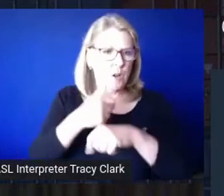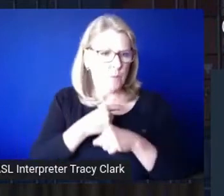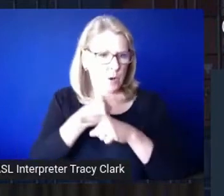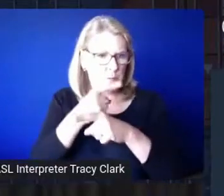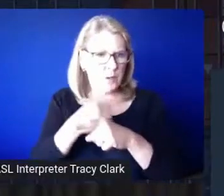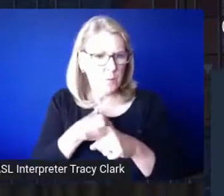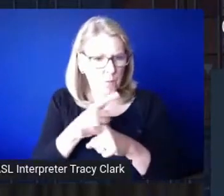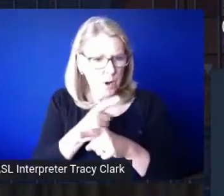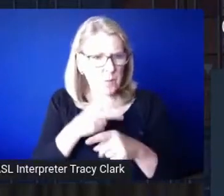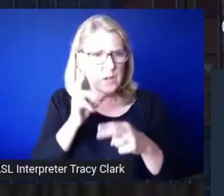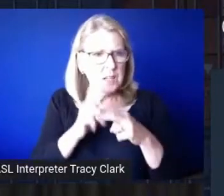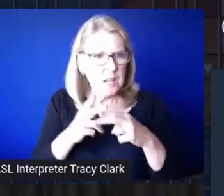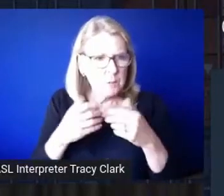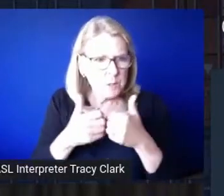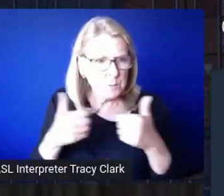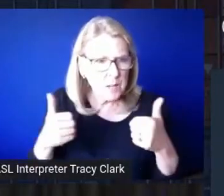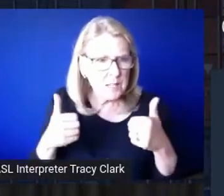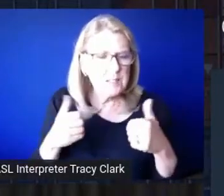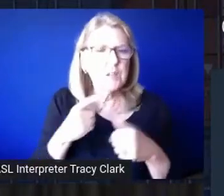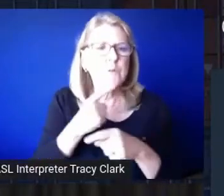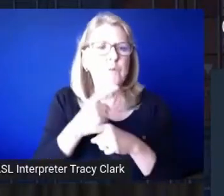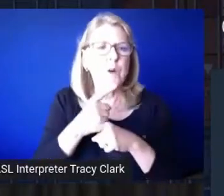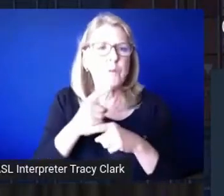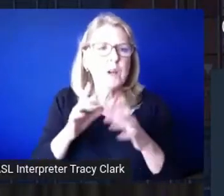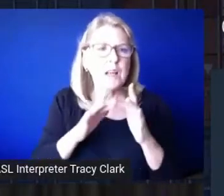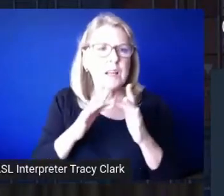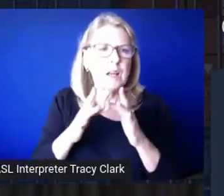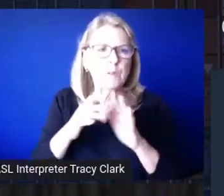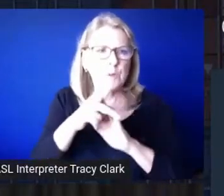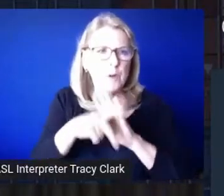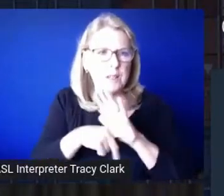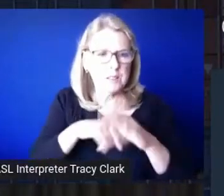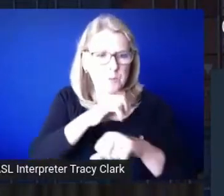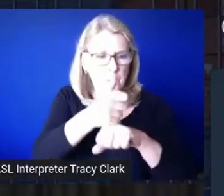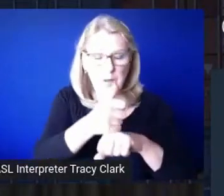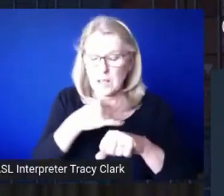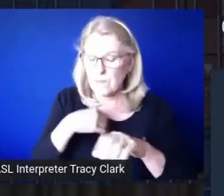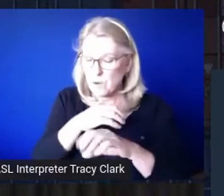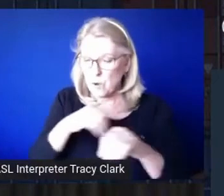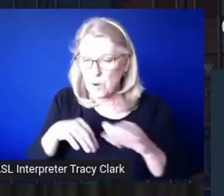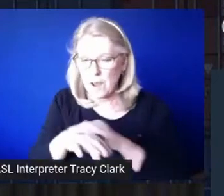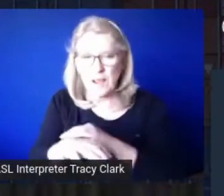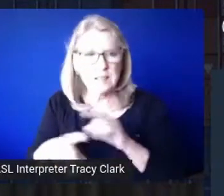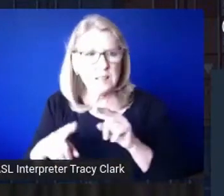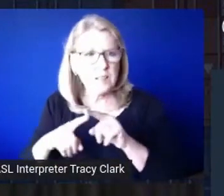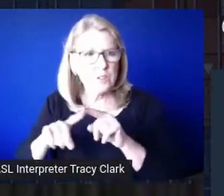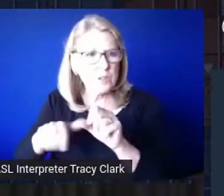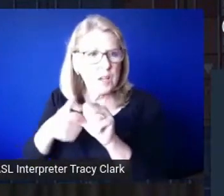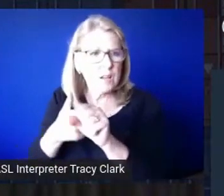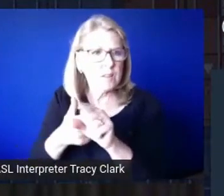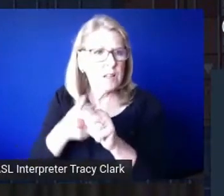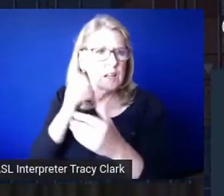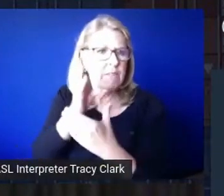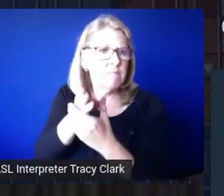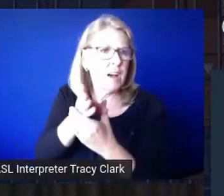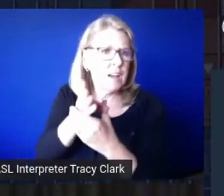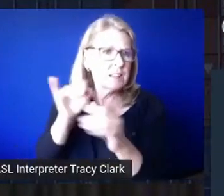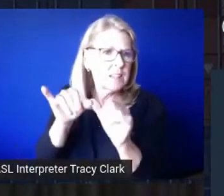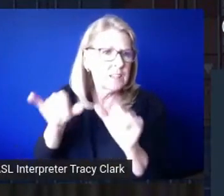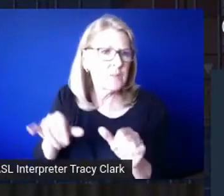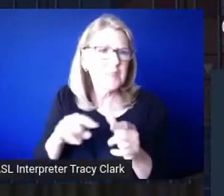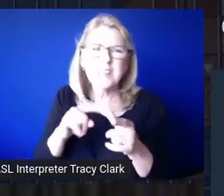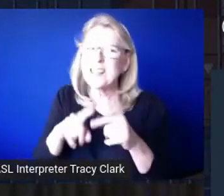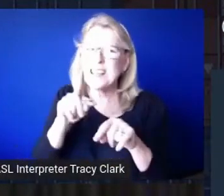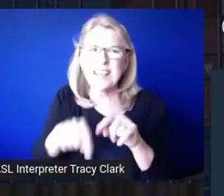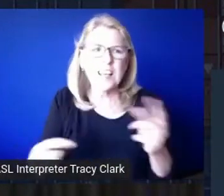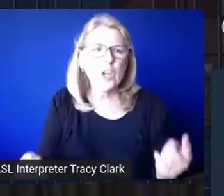proper network policy in place. If they don't have access to the underlying file system, they can't really cross-talk in that regard. I don't want to say it's a perfect world